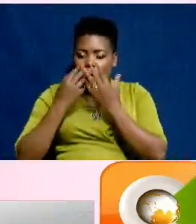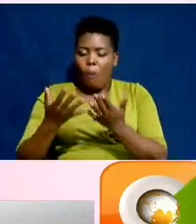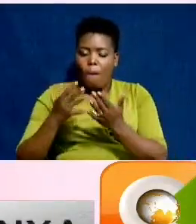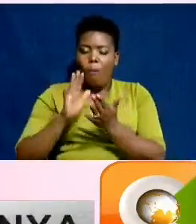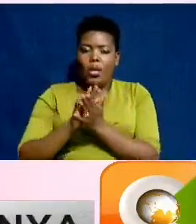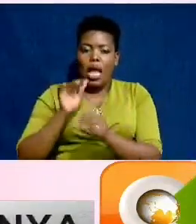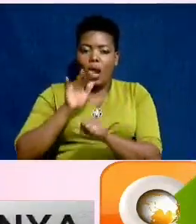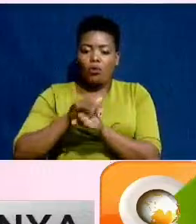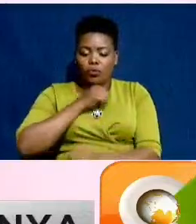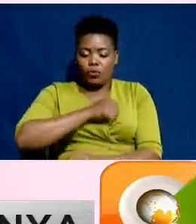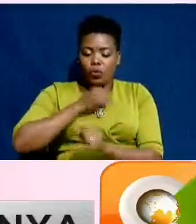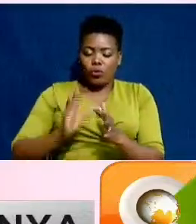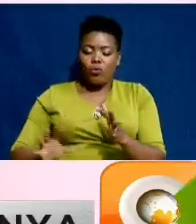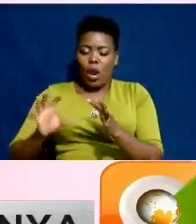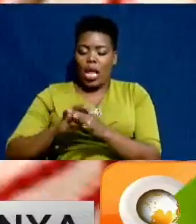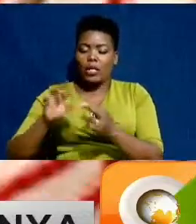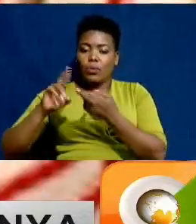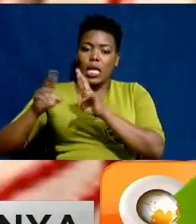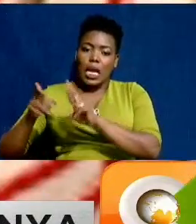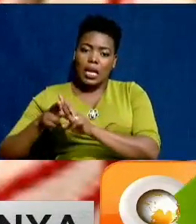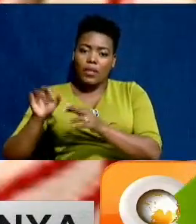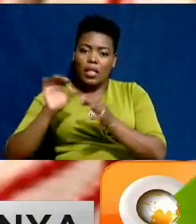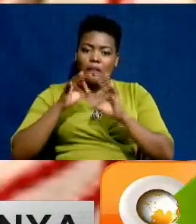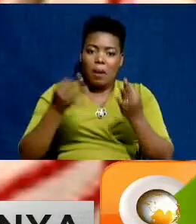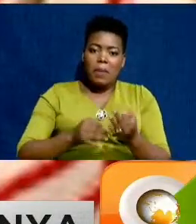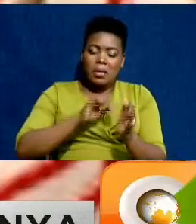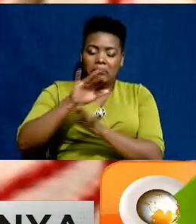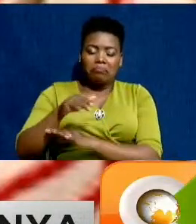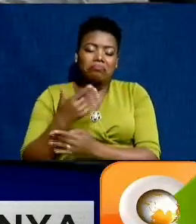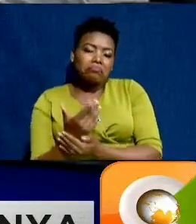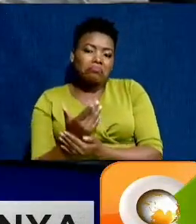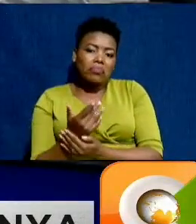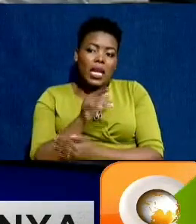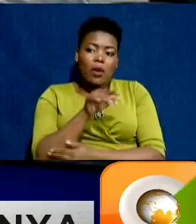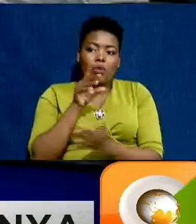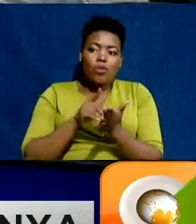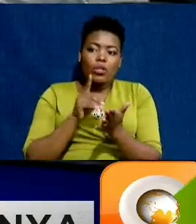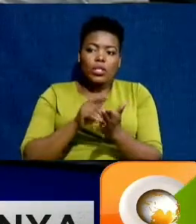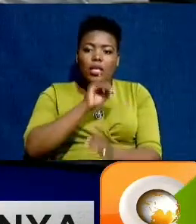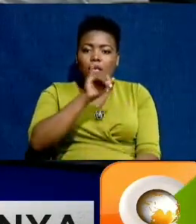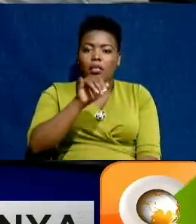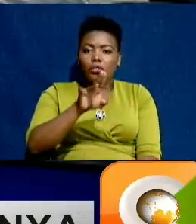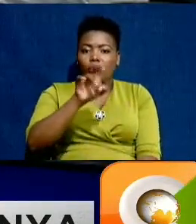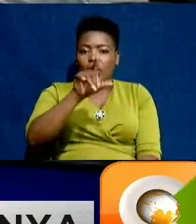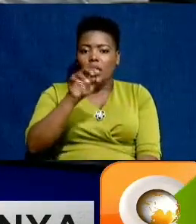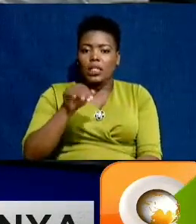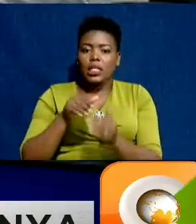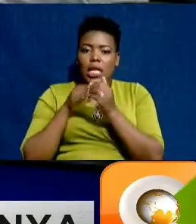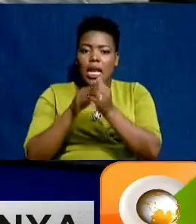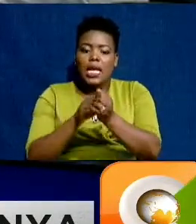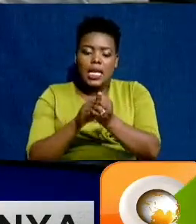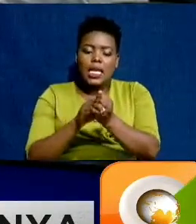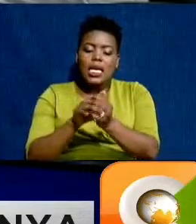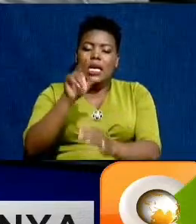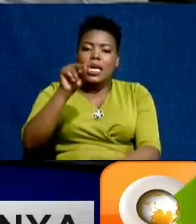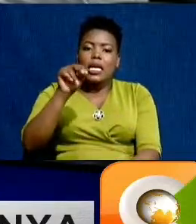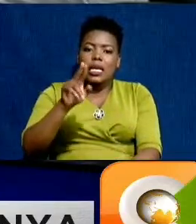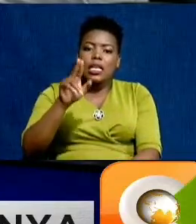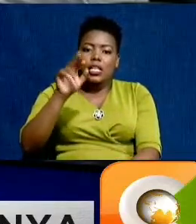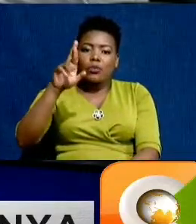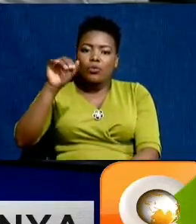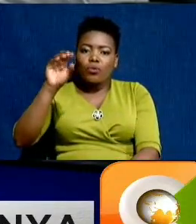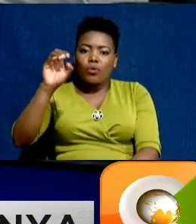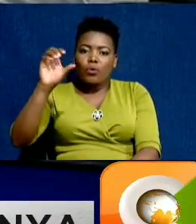empathy, you connect with these relatives. Dr. Julius Kiboy is a leading neurosurgeon in the country, and he's helped